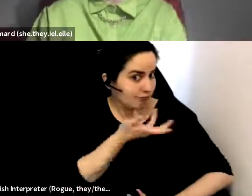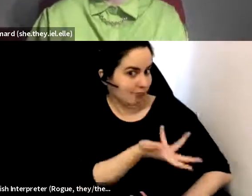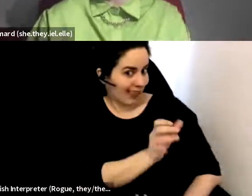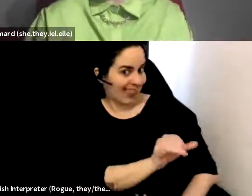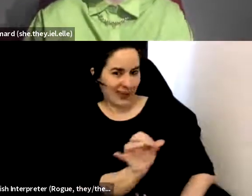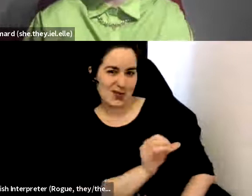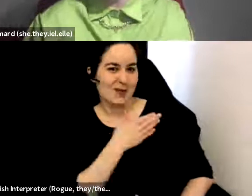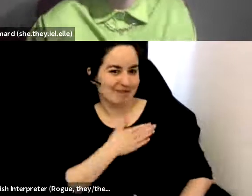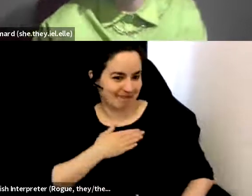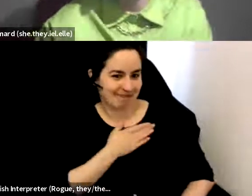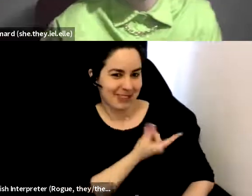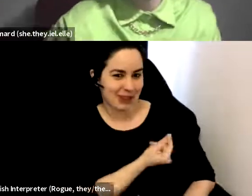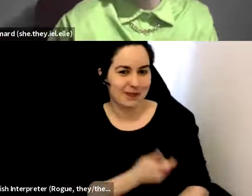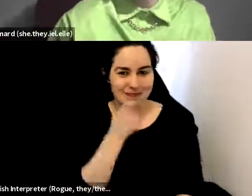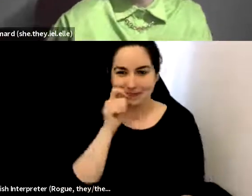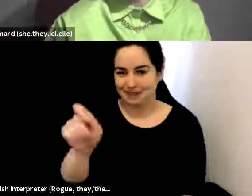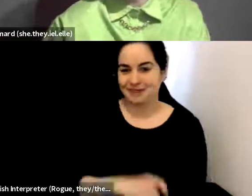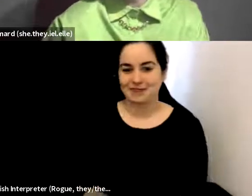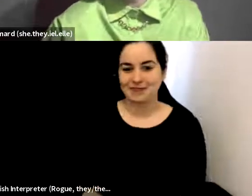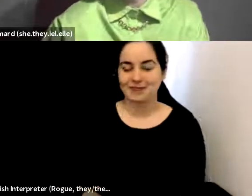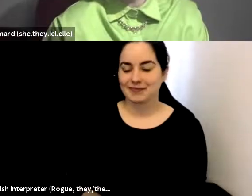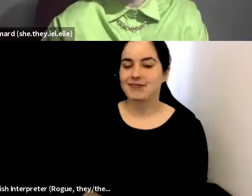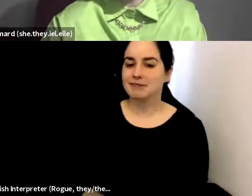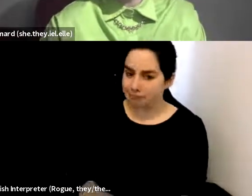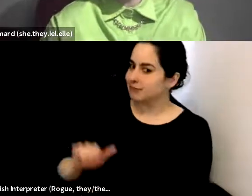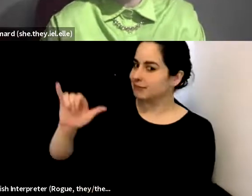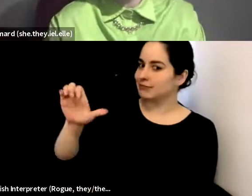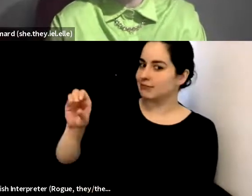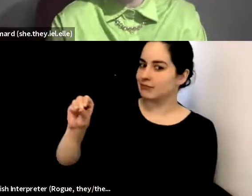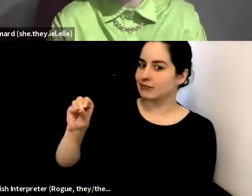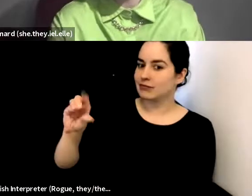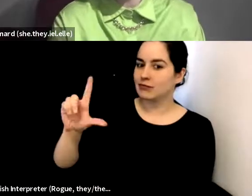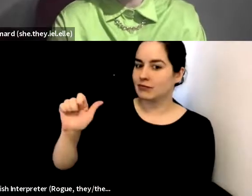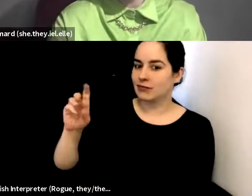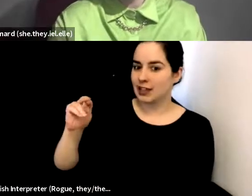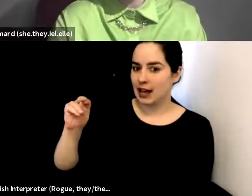something. And Yolanda speaking.